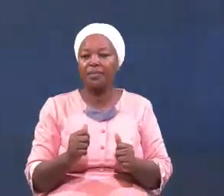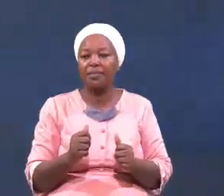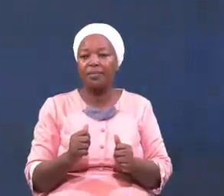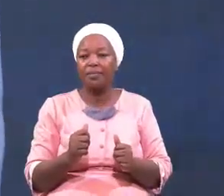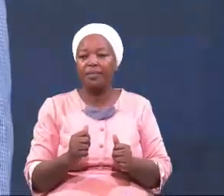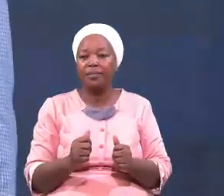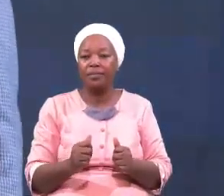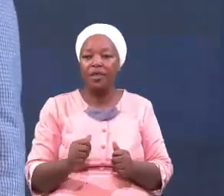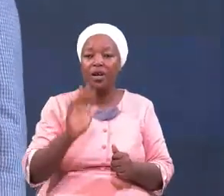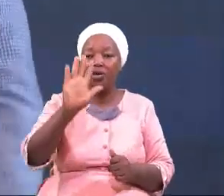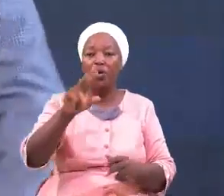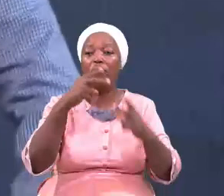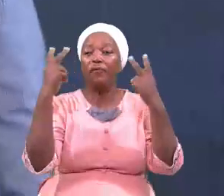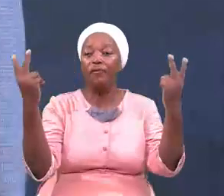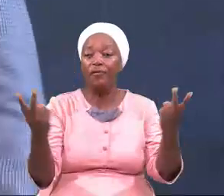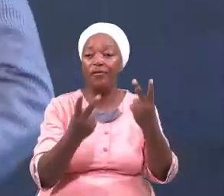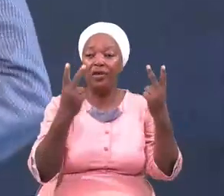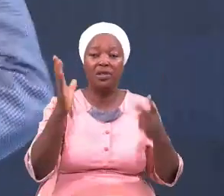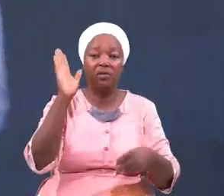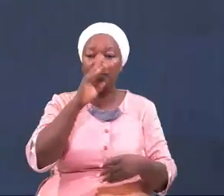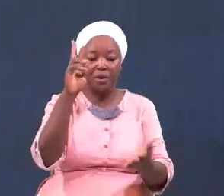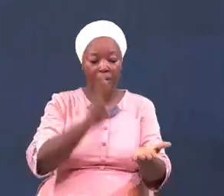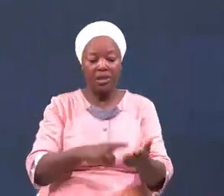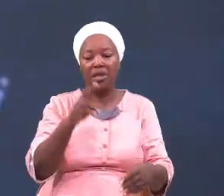Your victory will be registered from heaven.